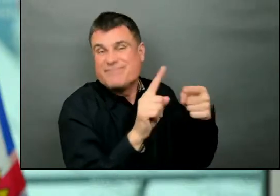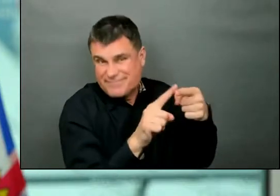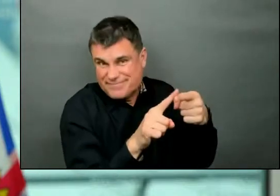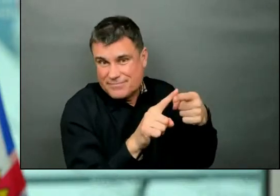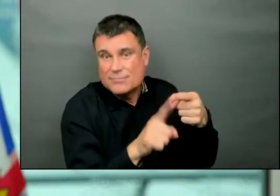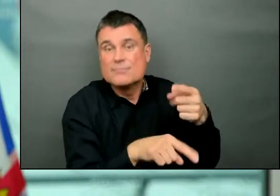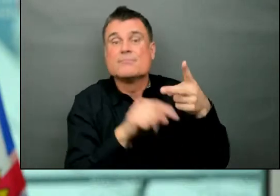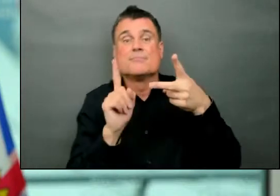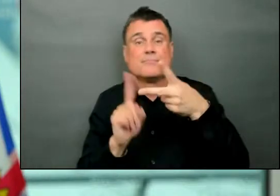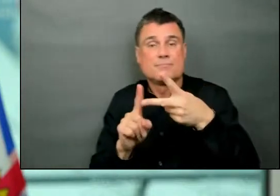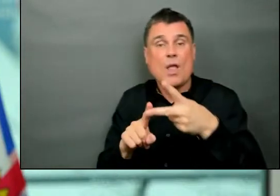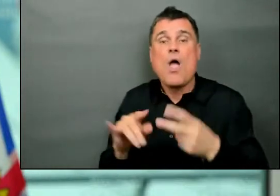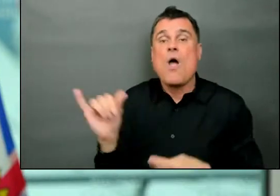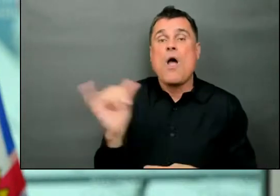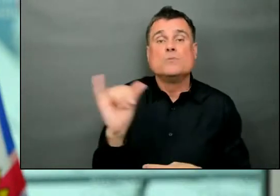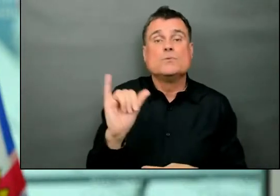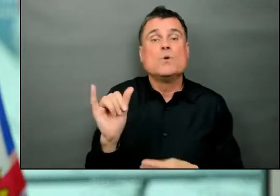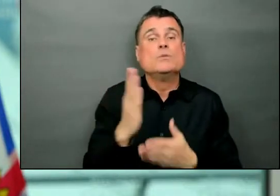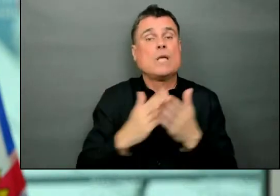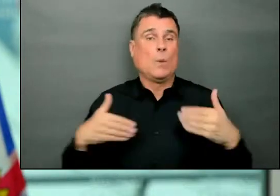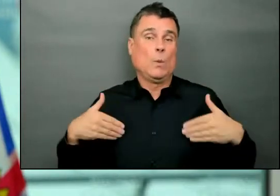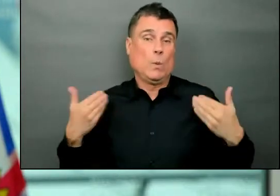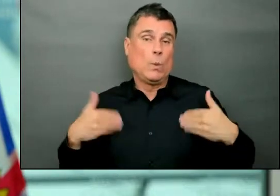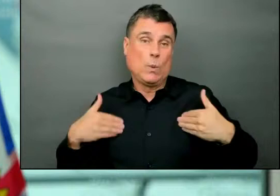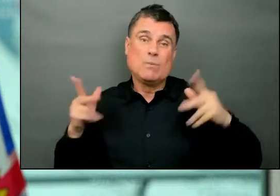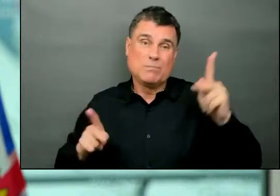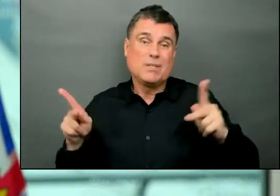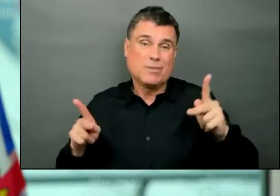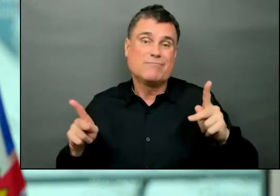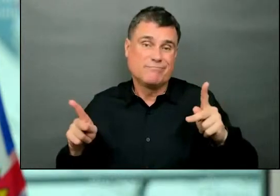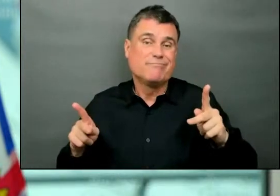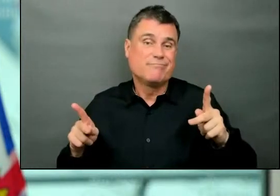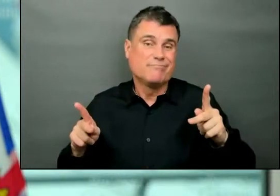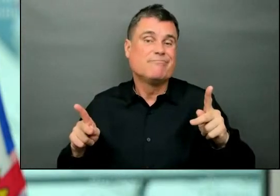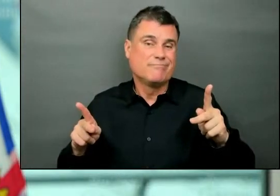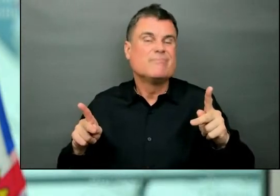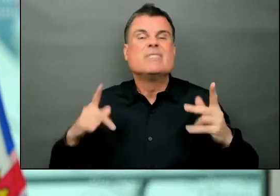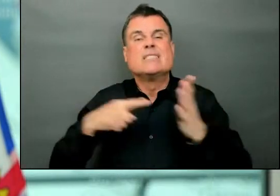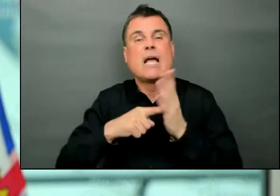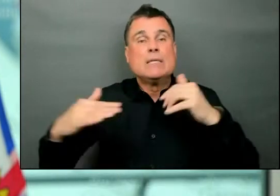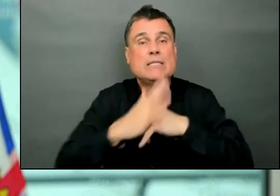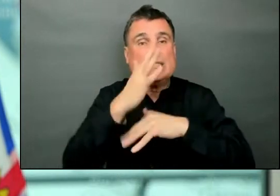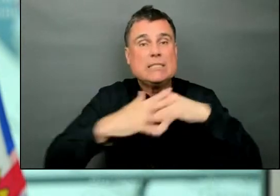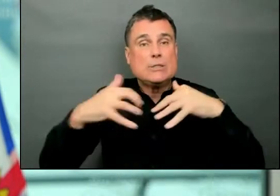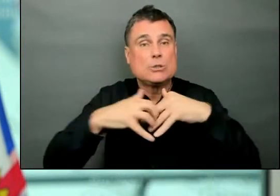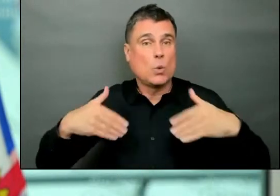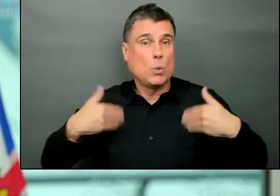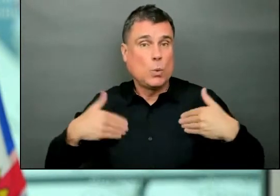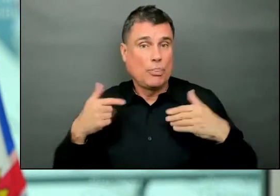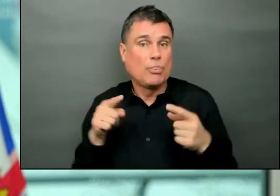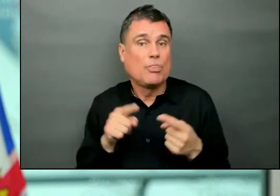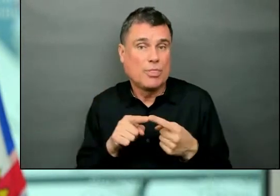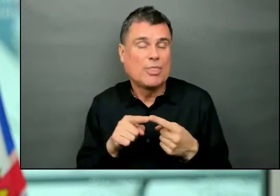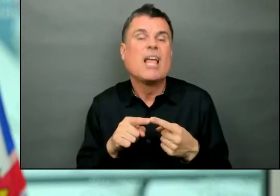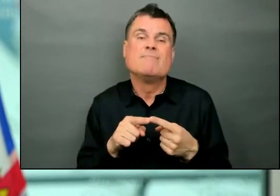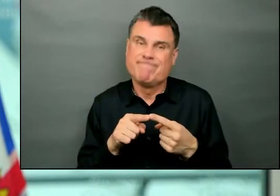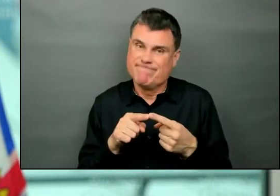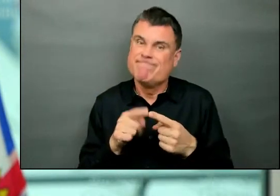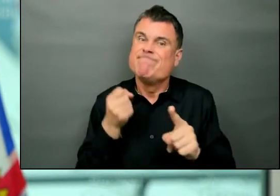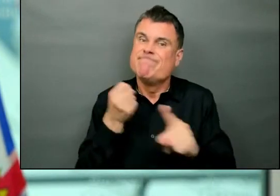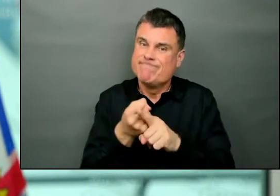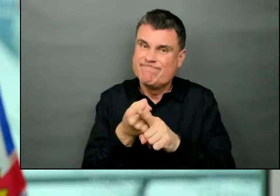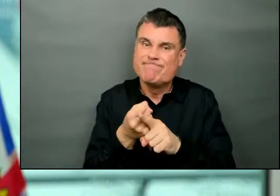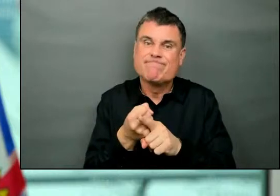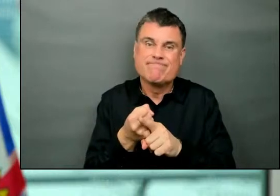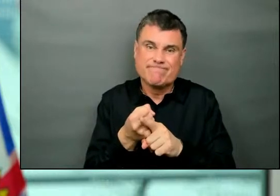the Indigenous people who have been infected recently, and that has been incredibly tragic. We've had a number of people in